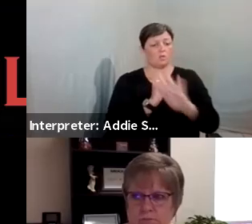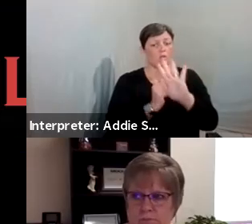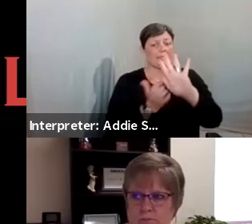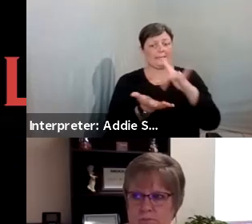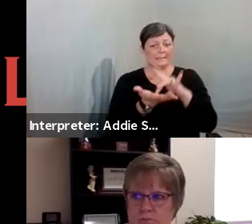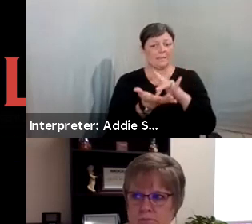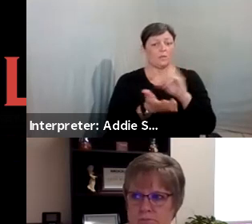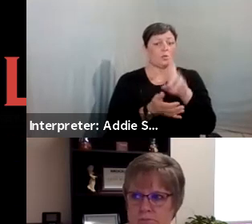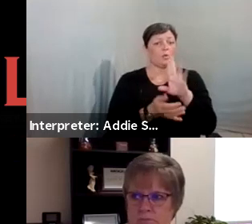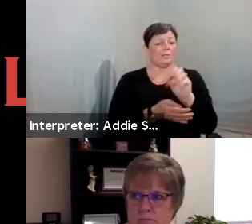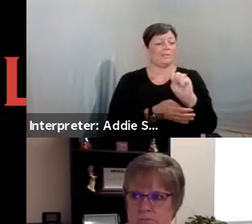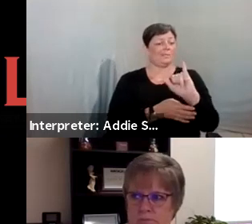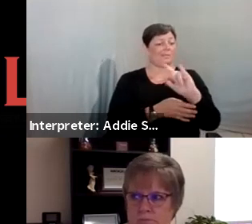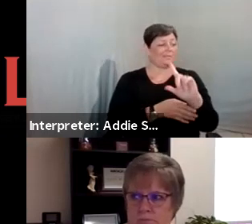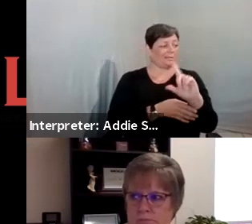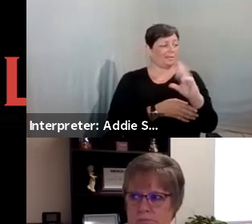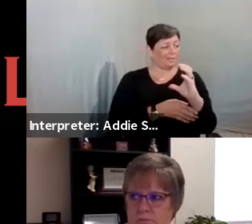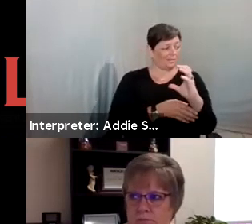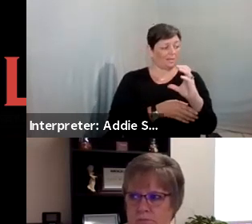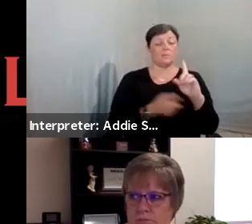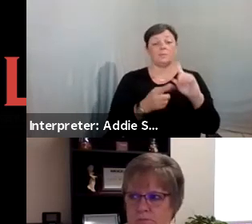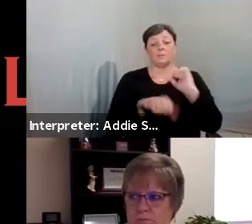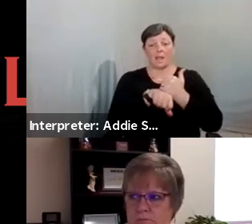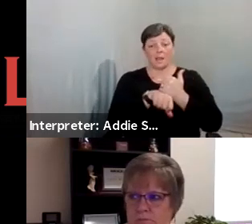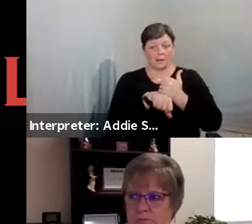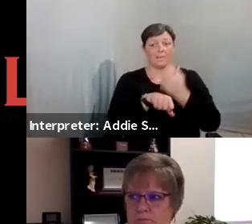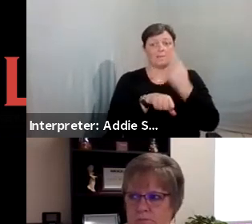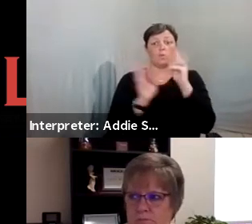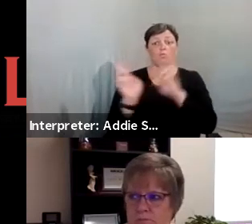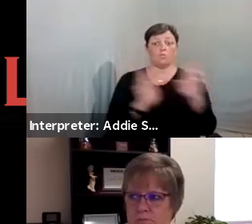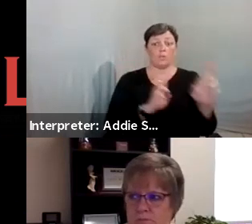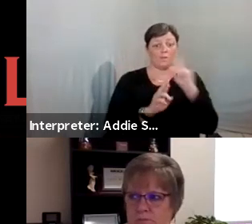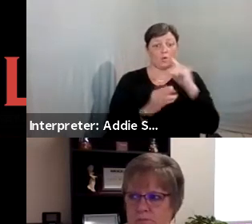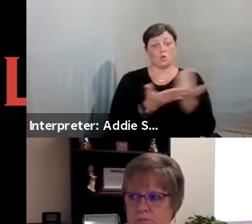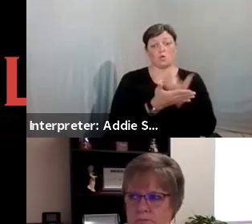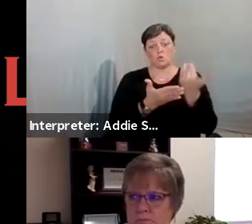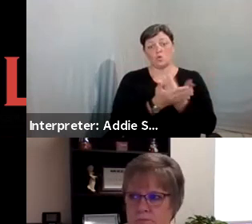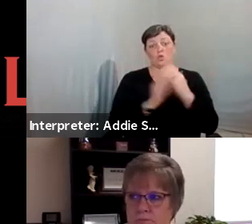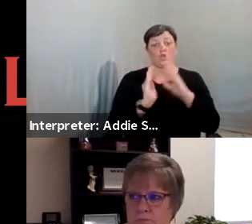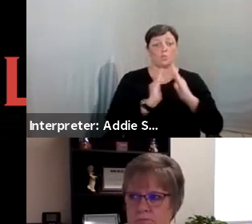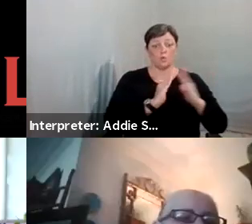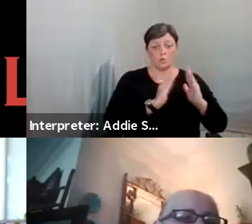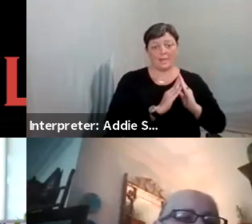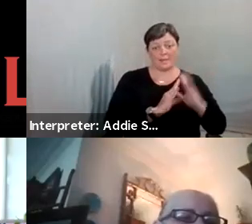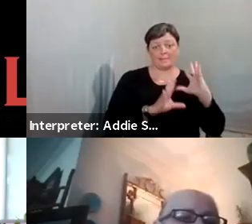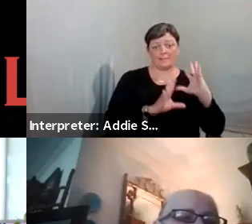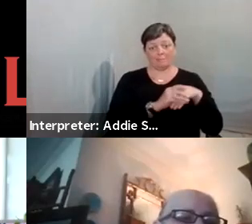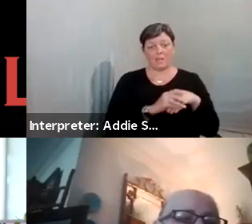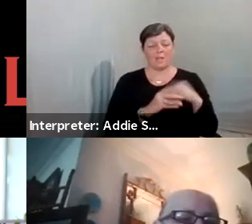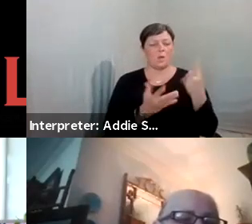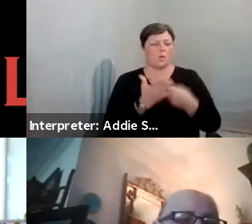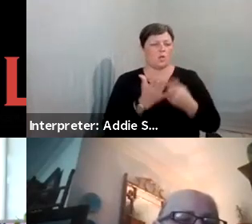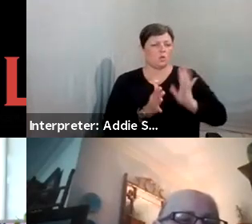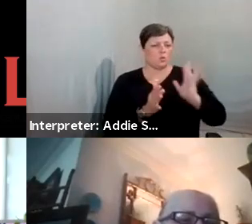or your silk set up in order to prepare for this new community engagement, and really a discussion of what that used to look